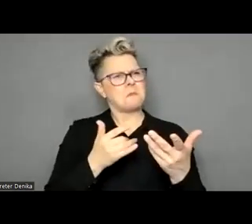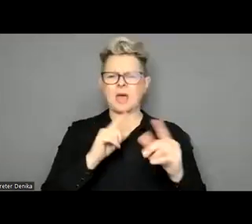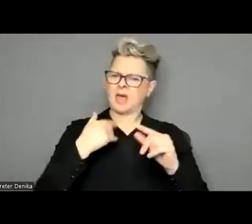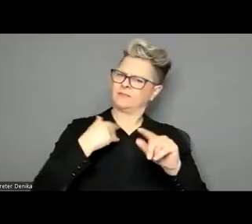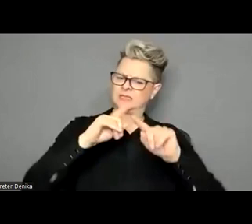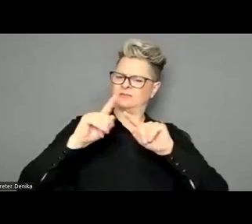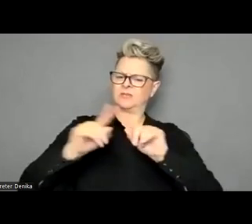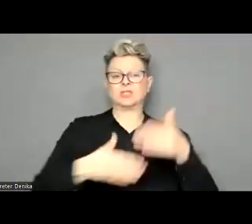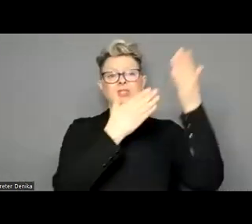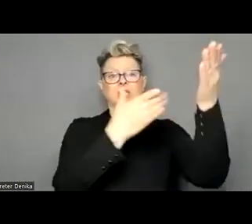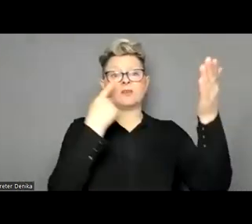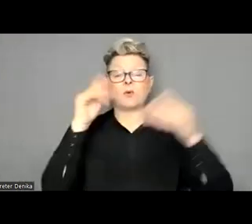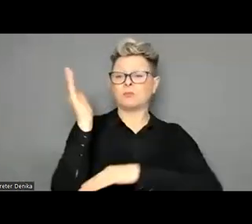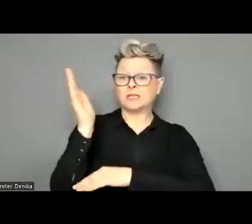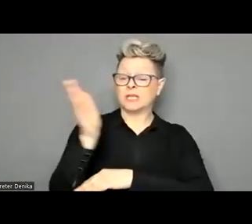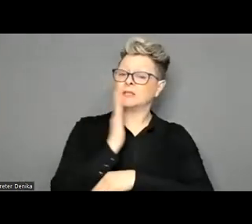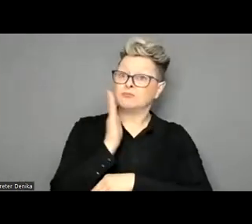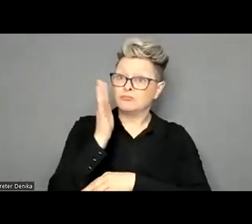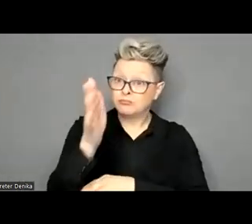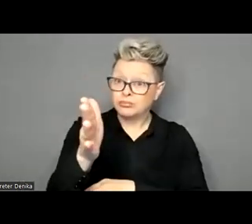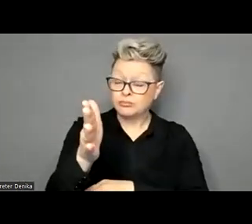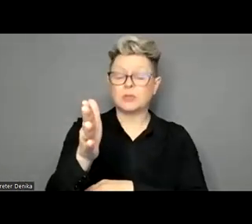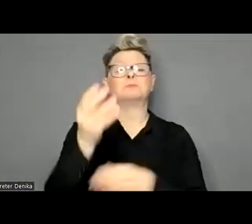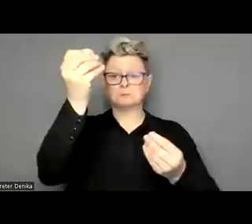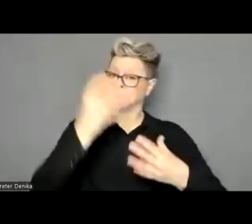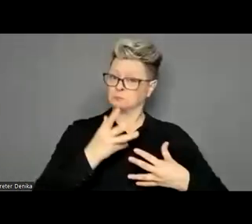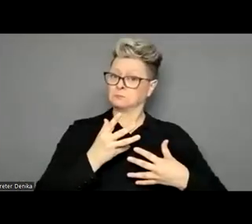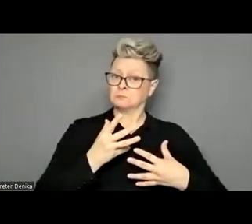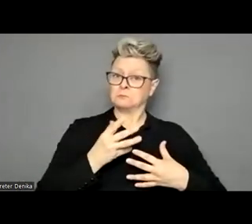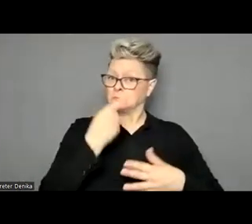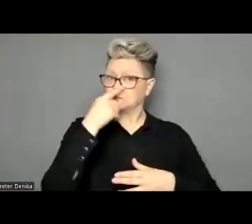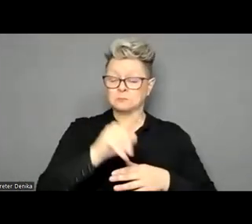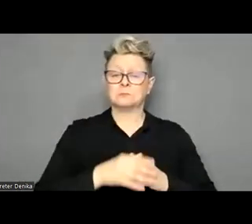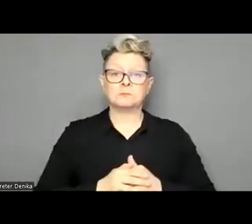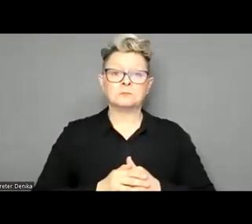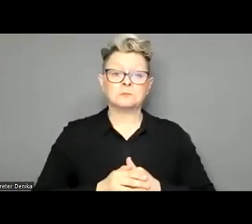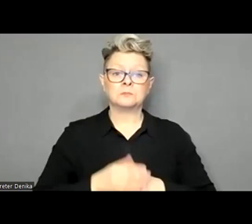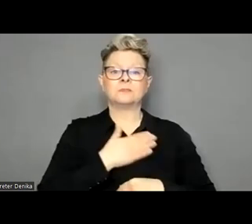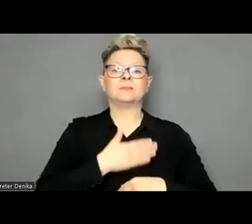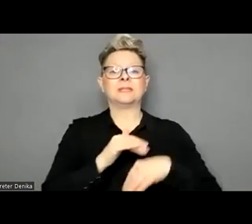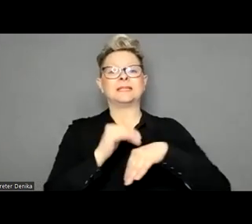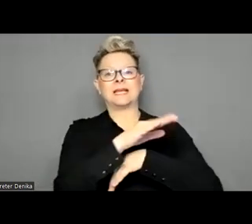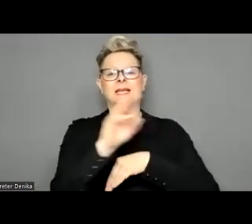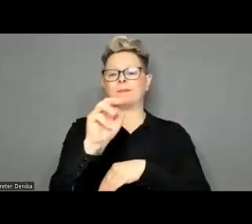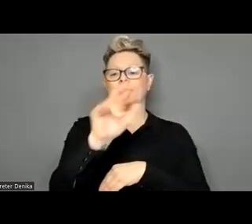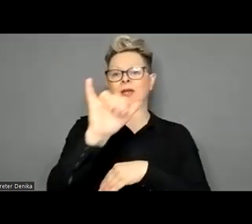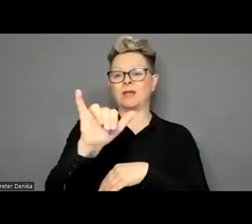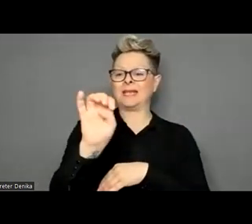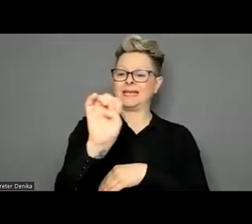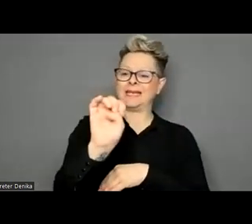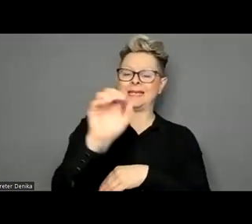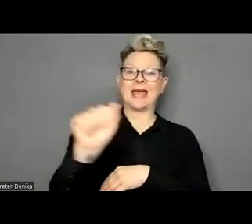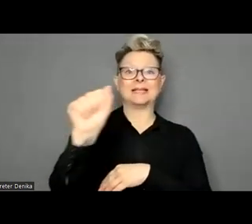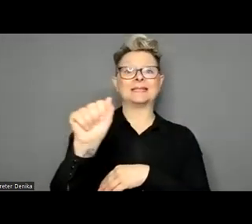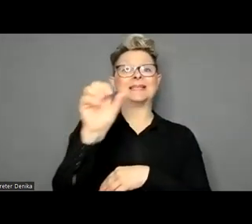for the future, we would love to hear from you and appreciate if you could send those to Mary E at